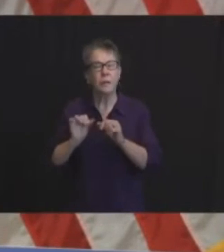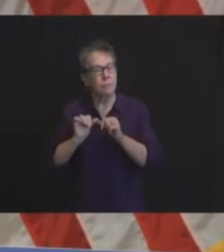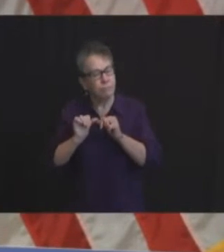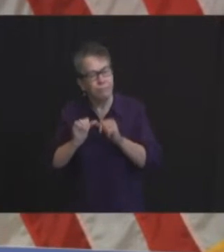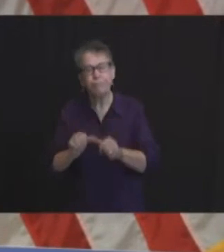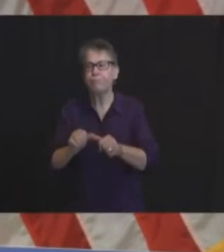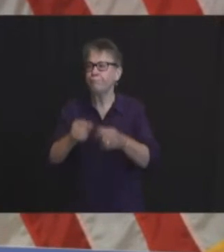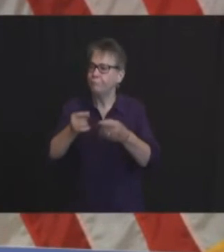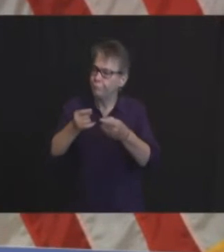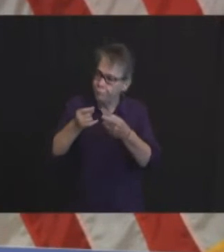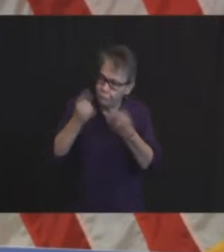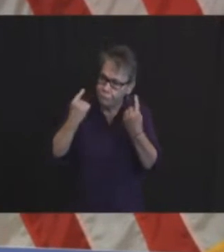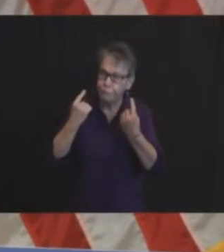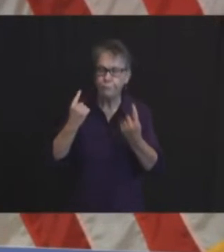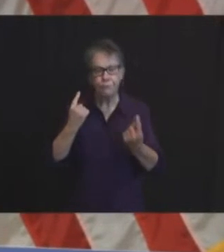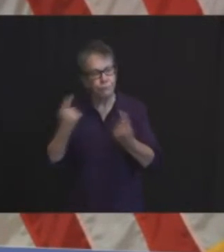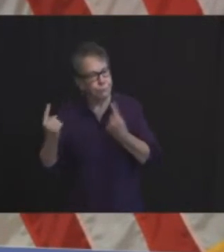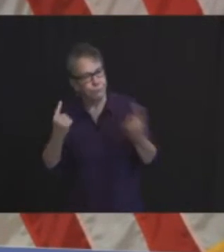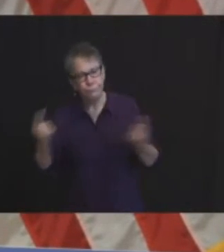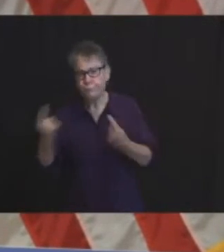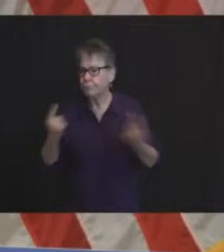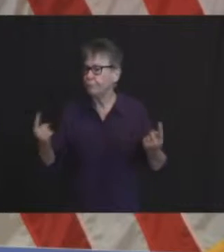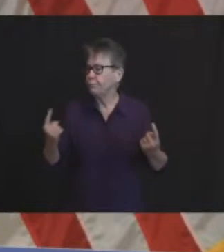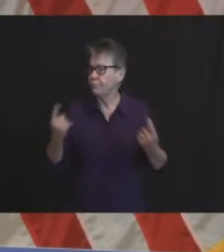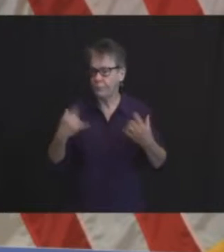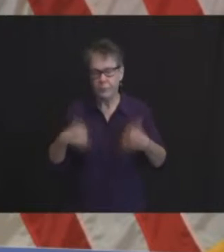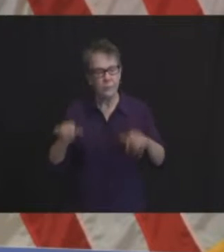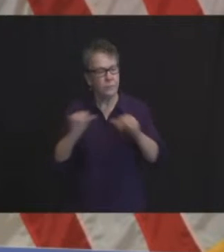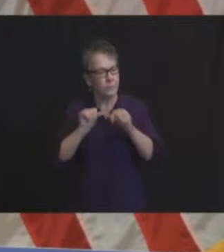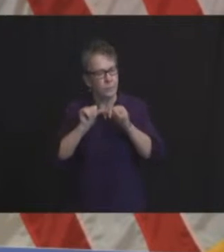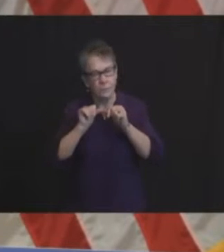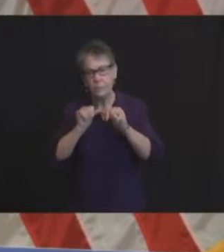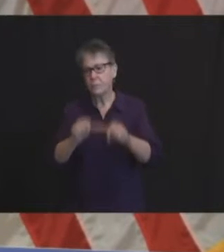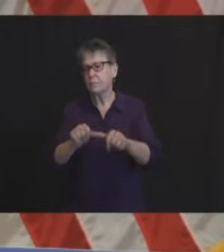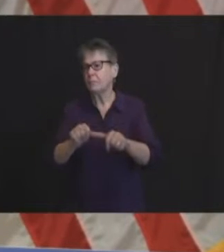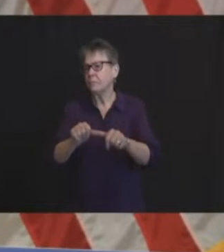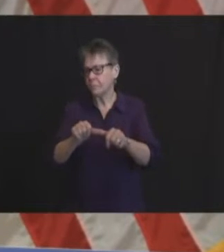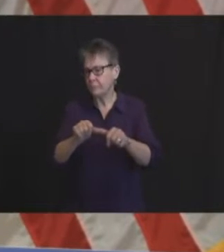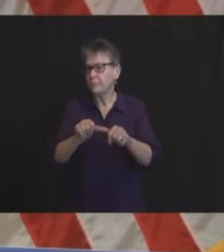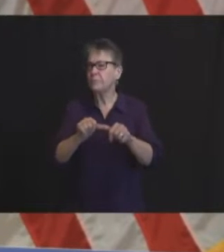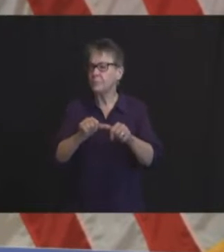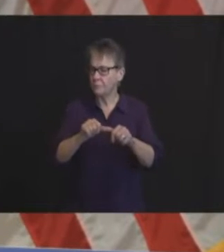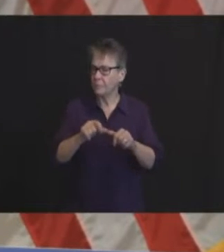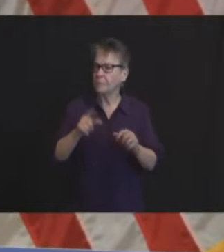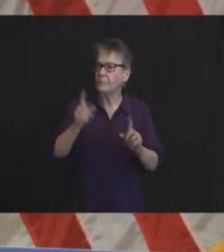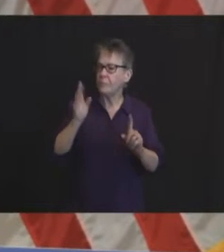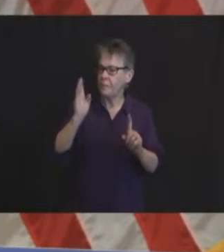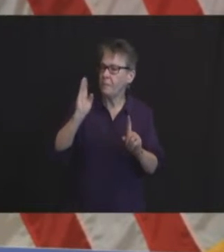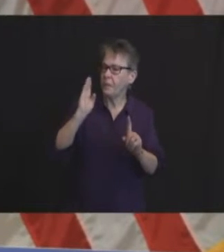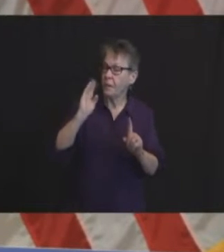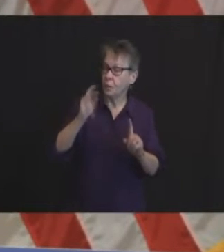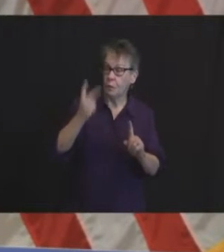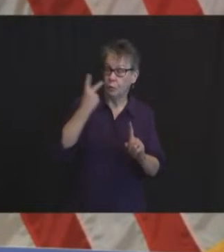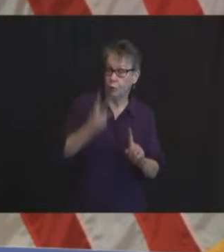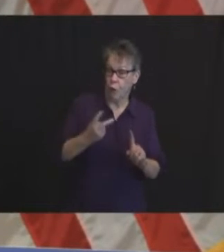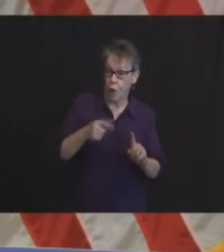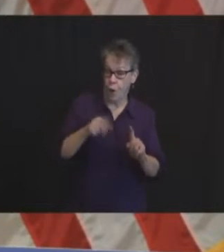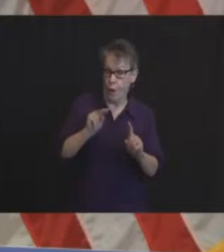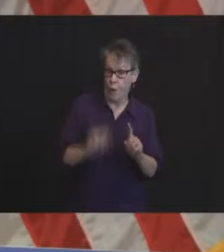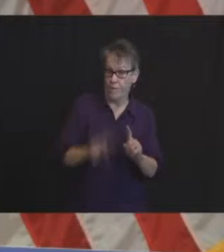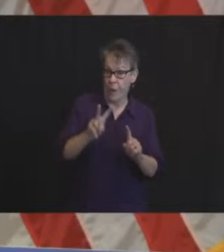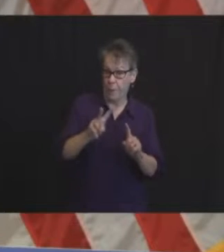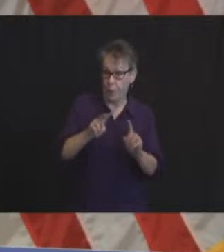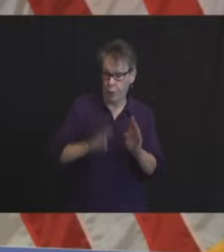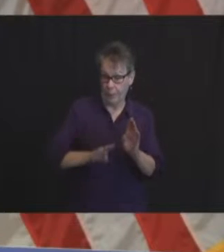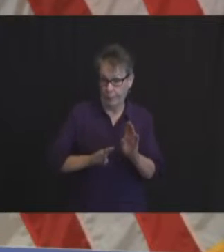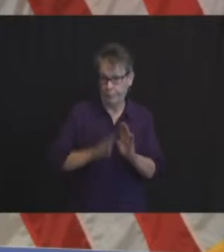small peak at the end of November, beginning of December, and then kind of, started to see the